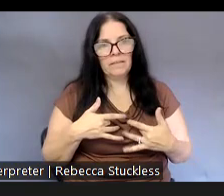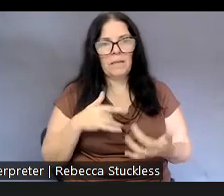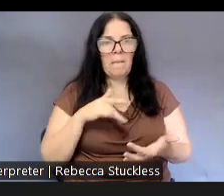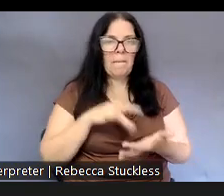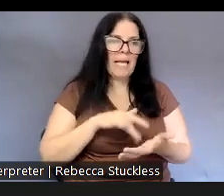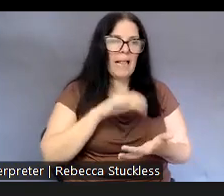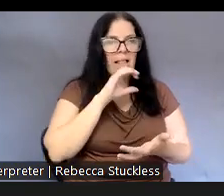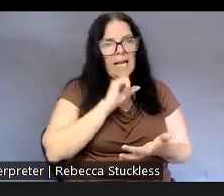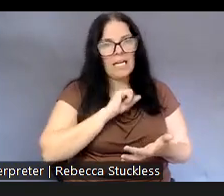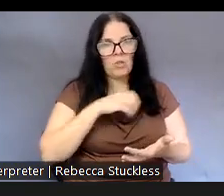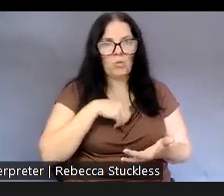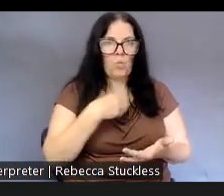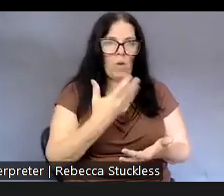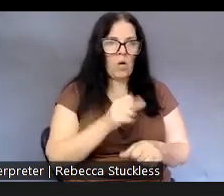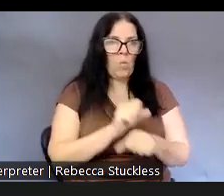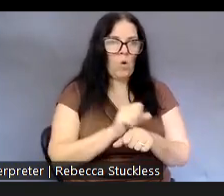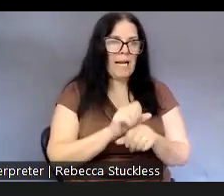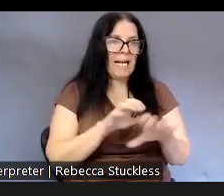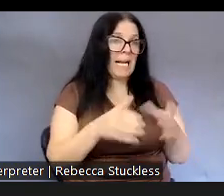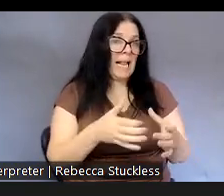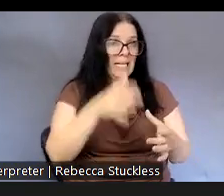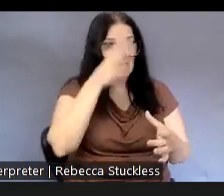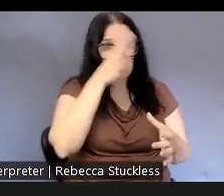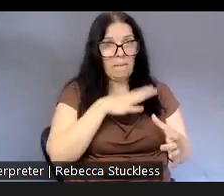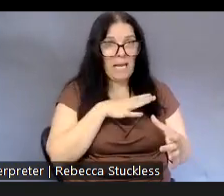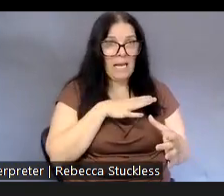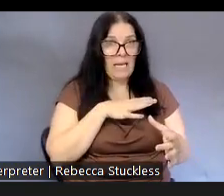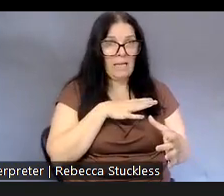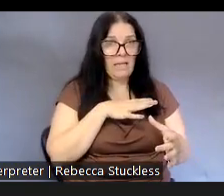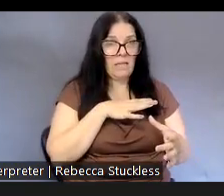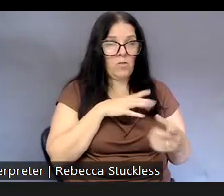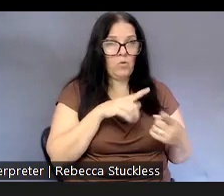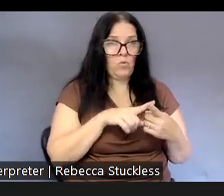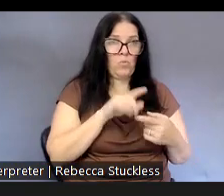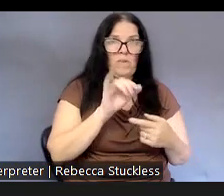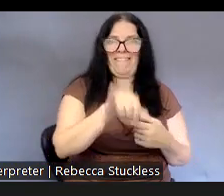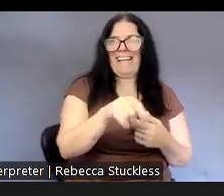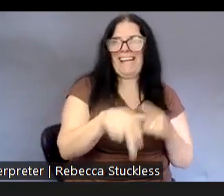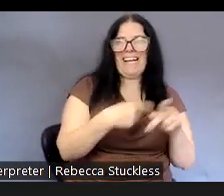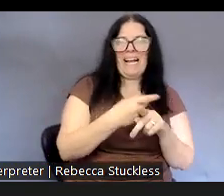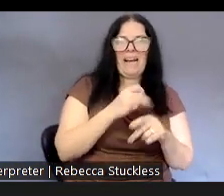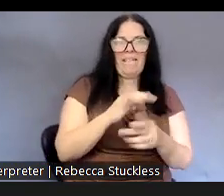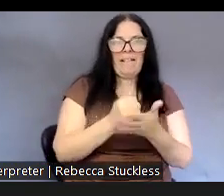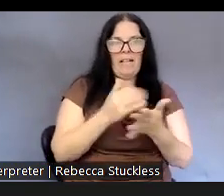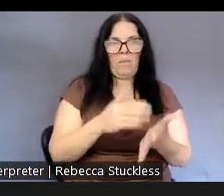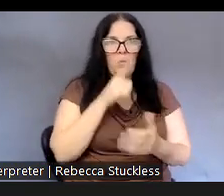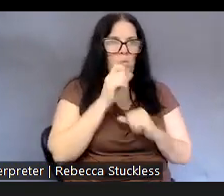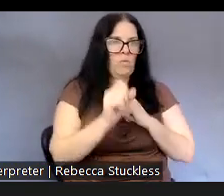middle-aged, white, working-class man to a therapist who